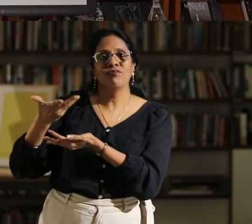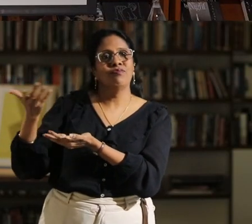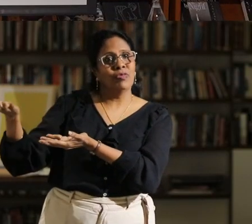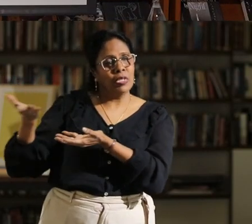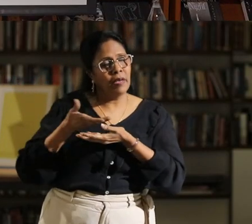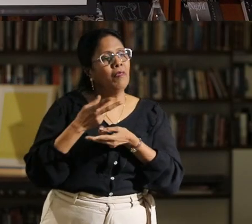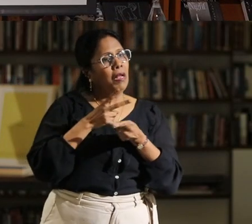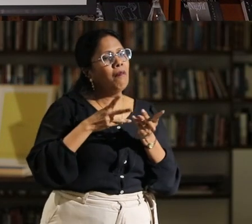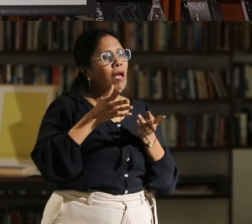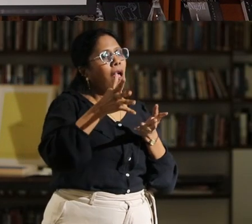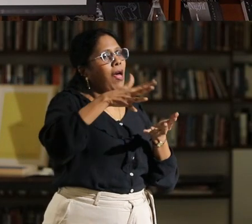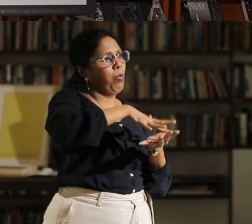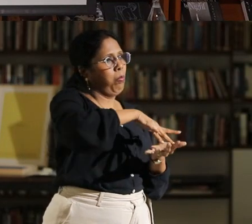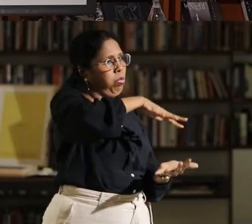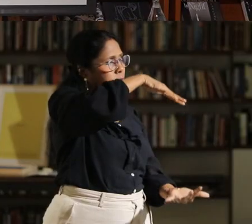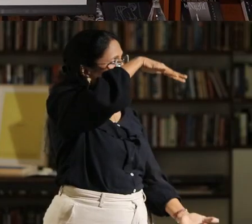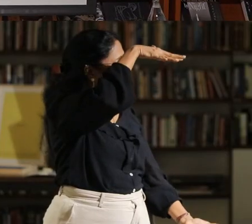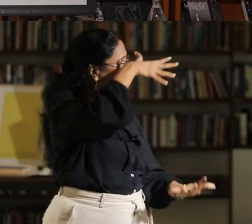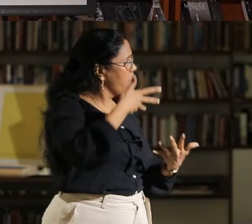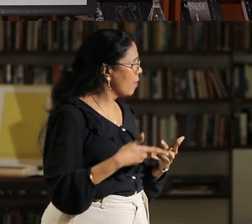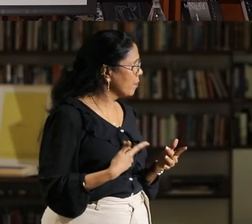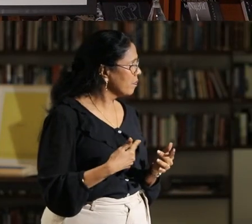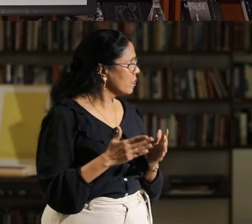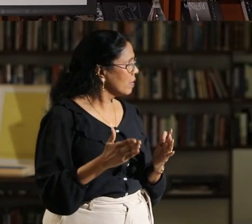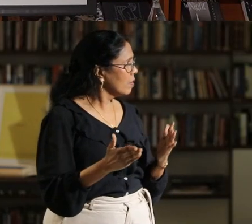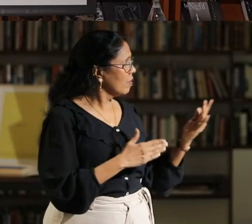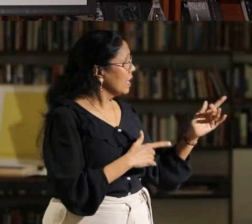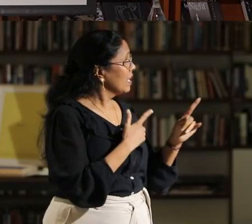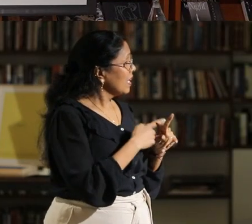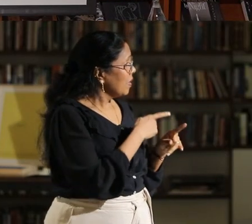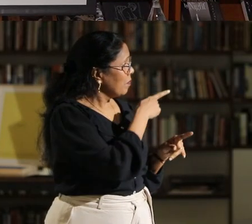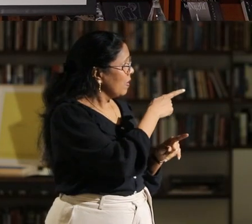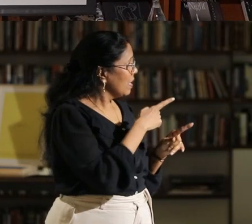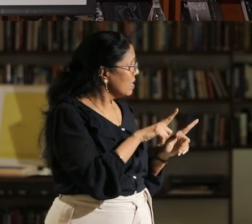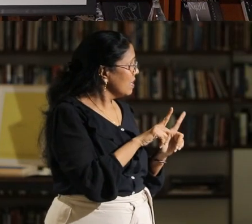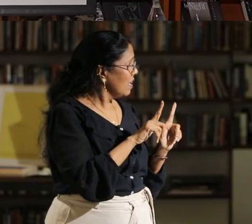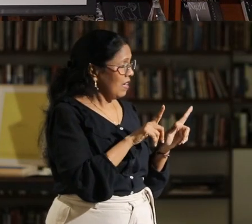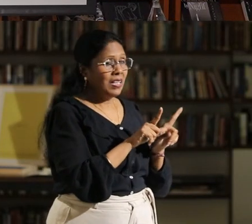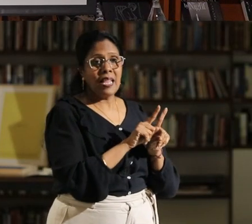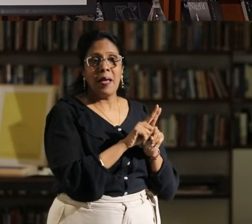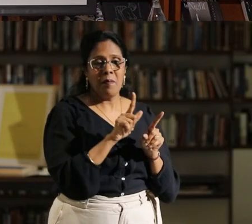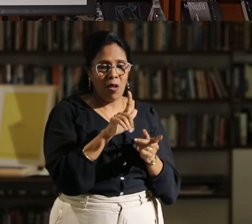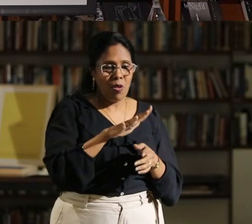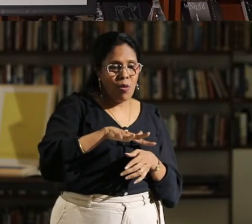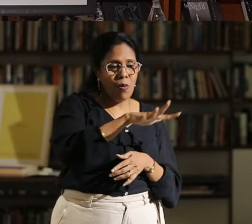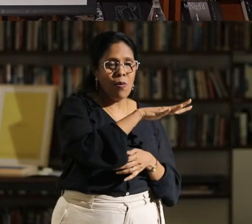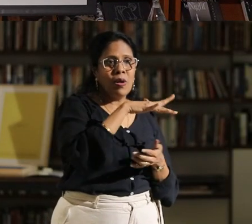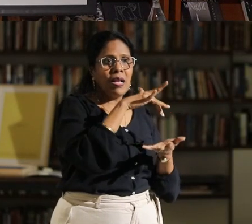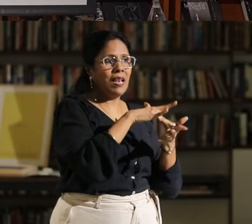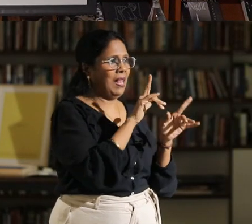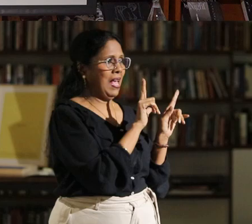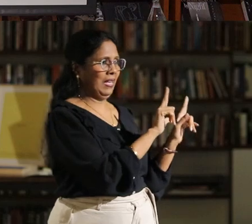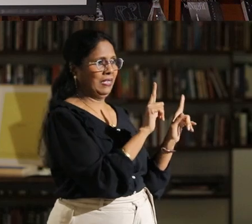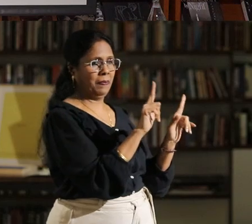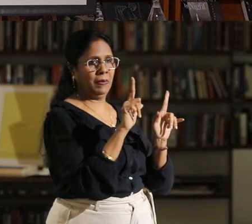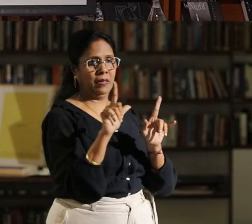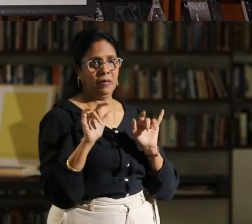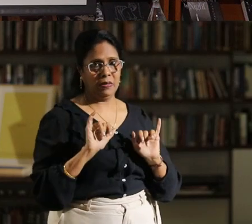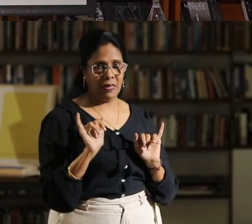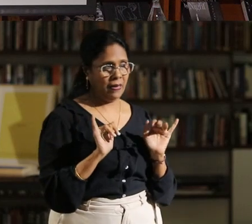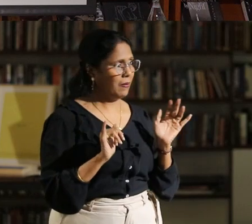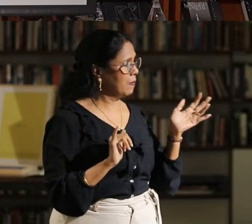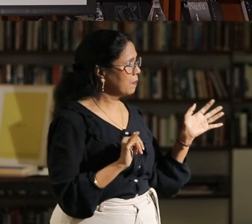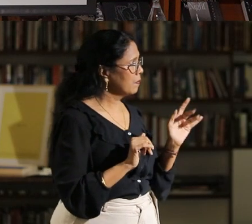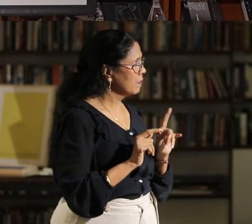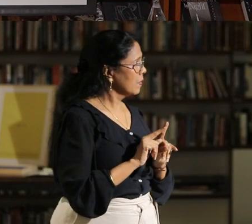Local history exhibitions is another one of them, which lead to actually picture books. For one common thing we've tried to do across